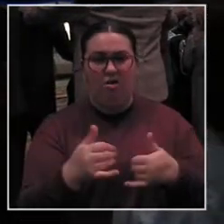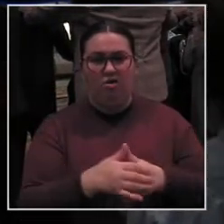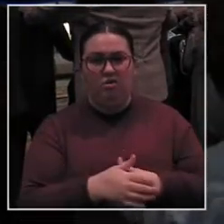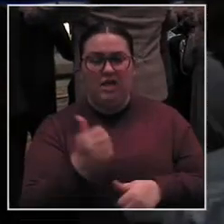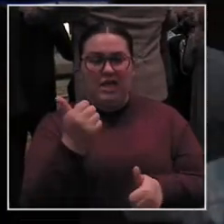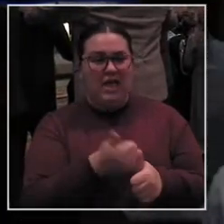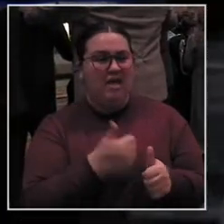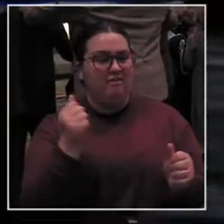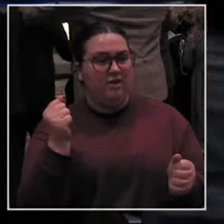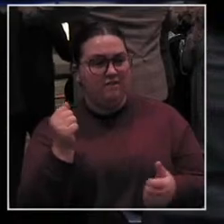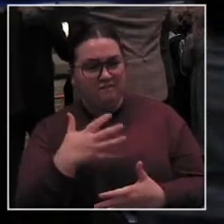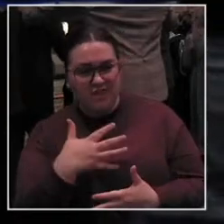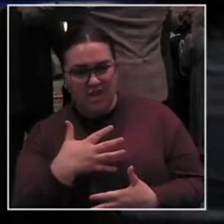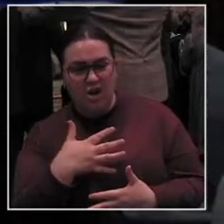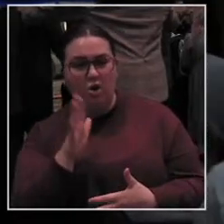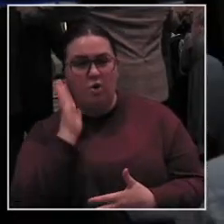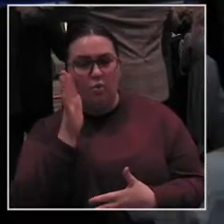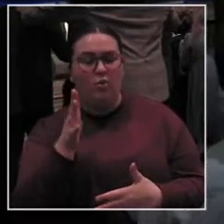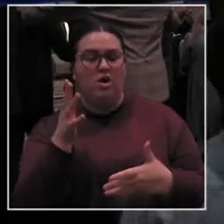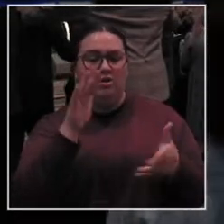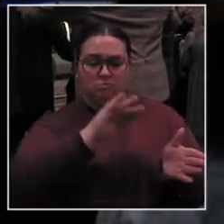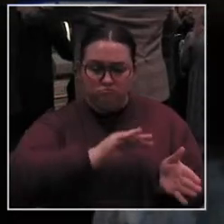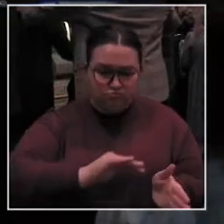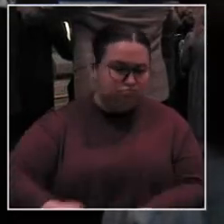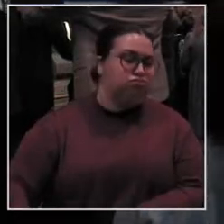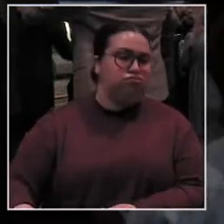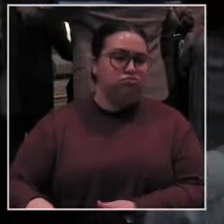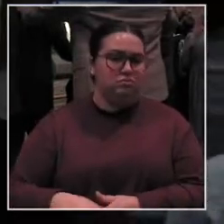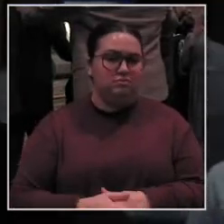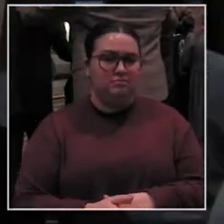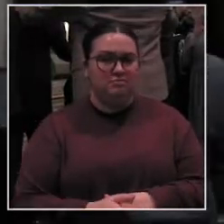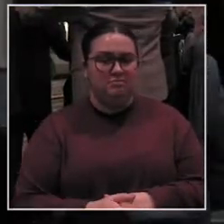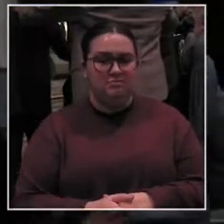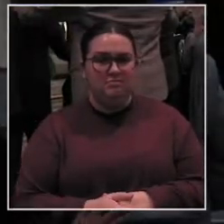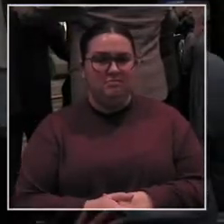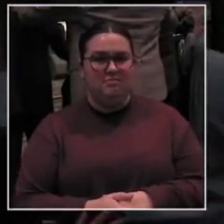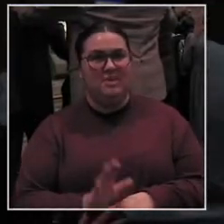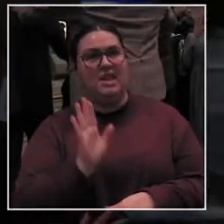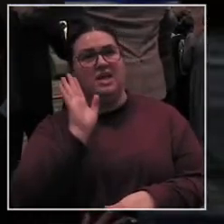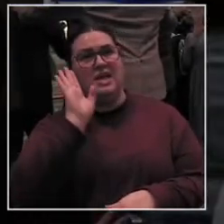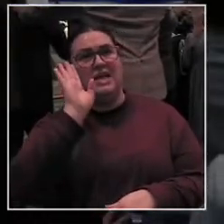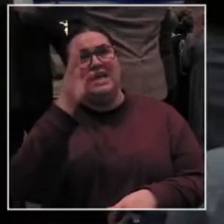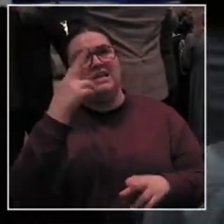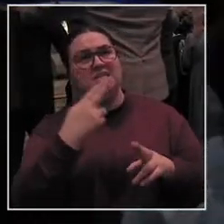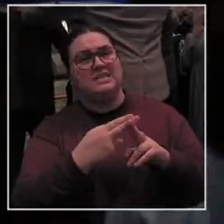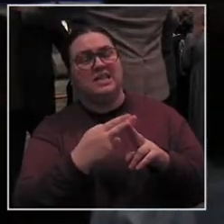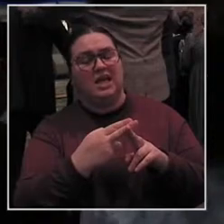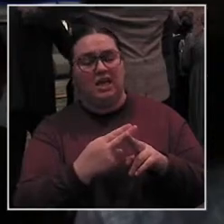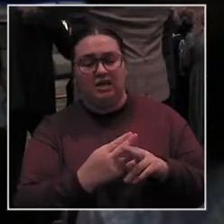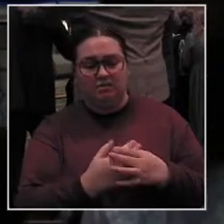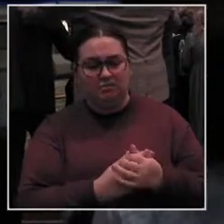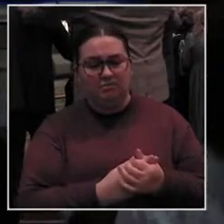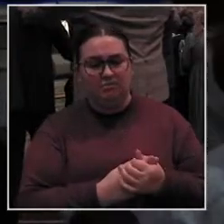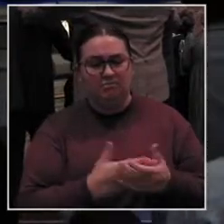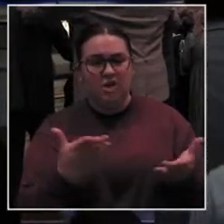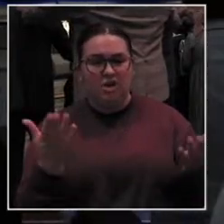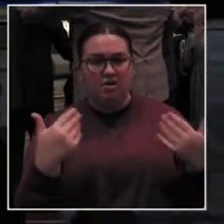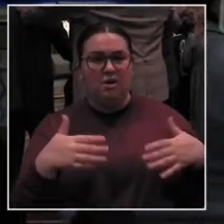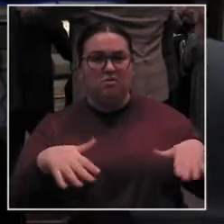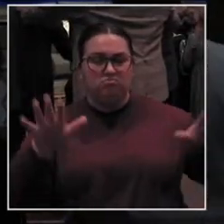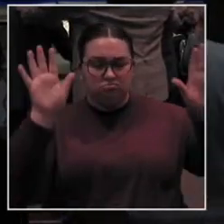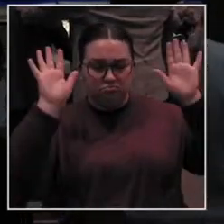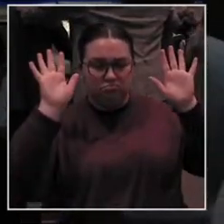Every fear will bow in this place at the name of Jesus. Why don't we lift our hands all over this